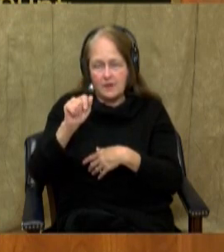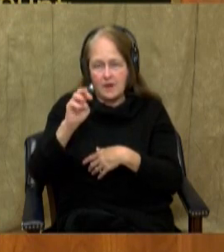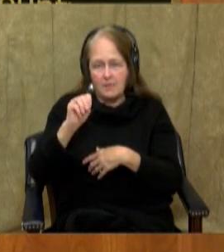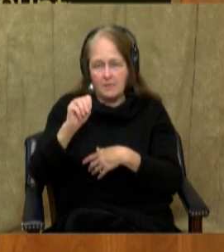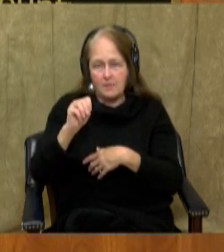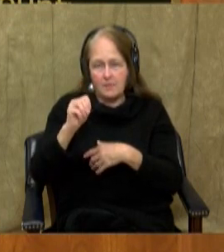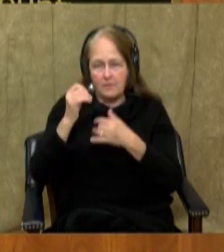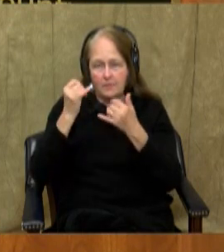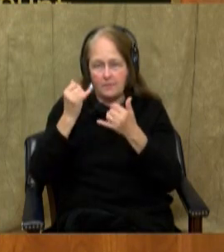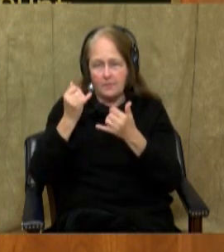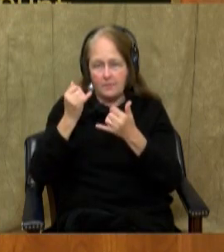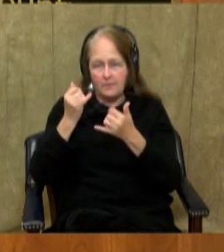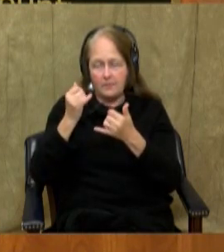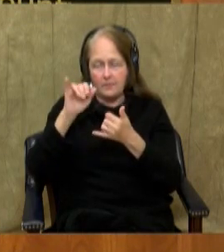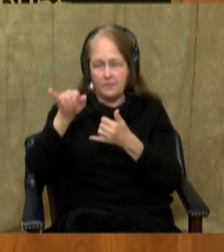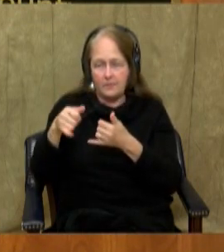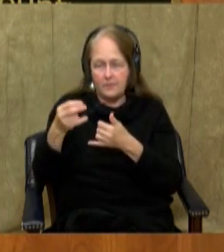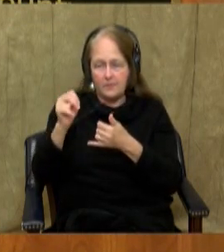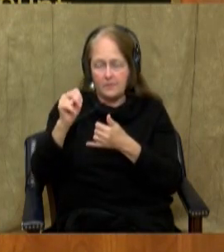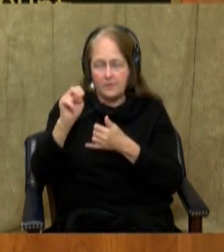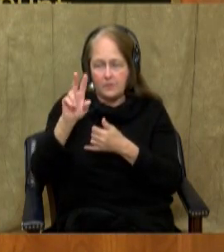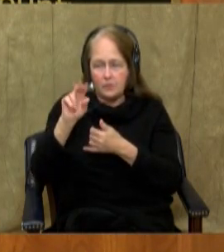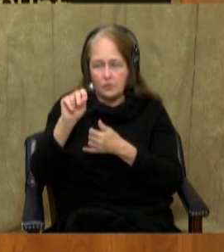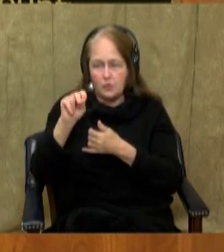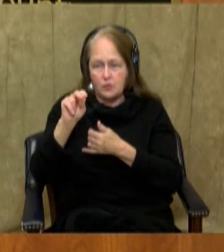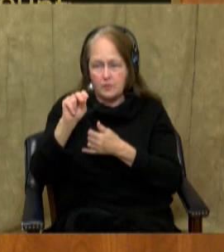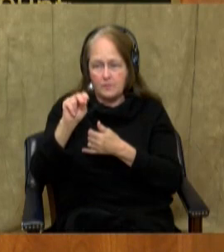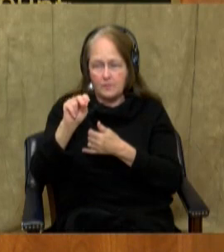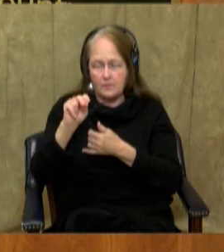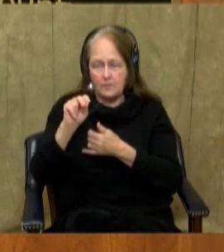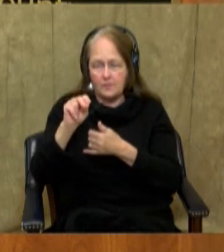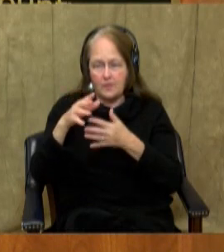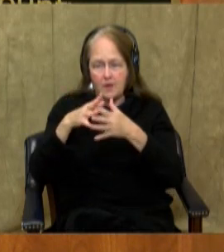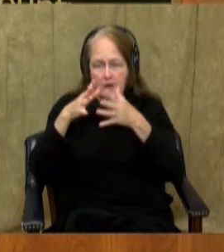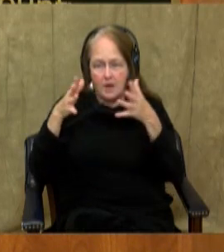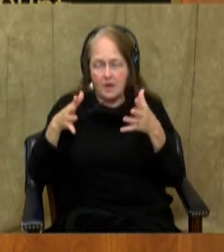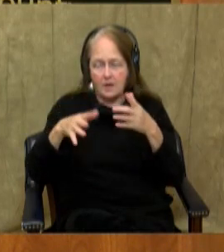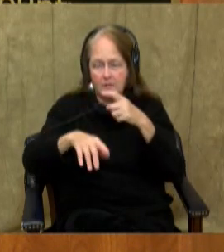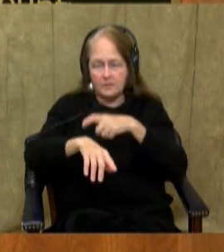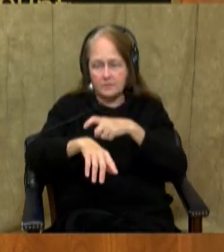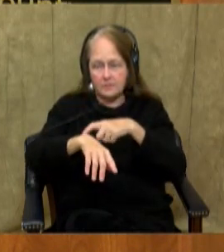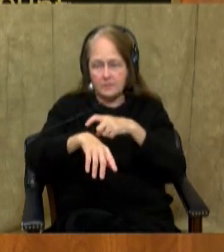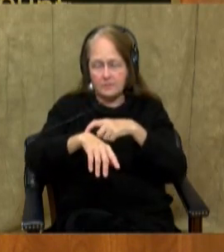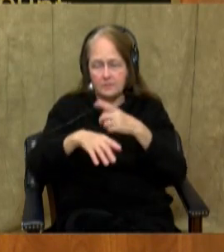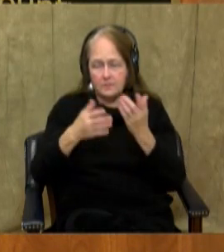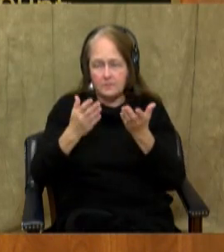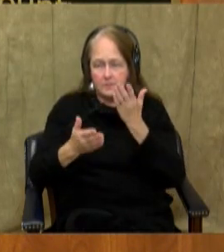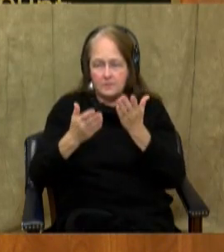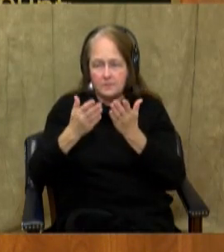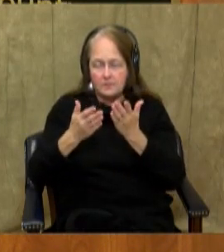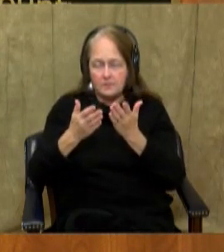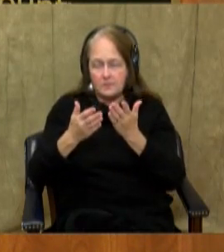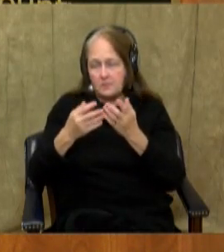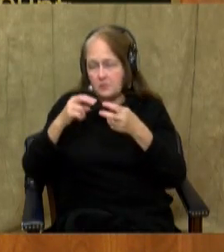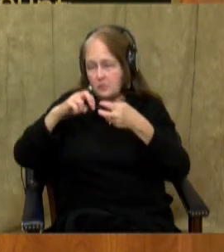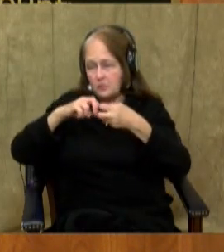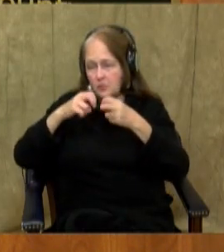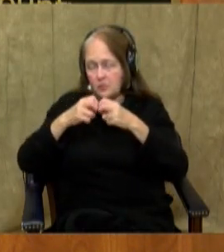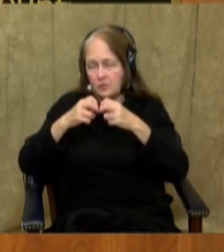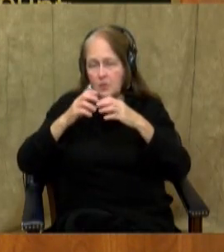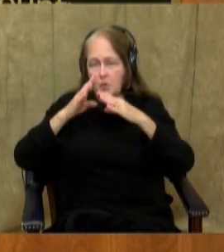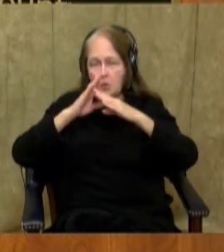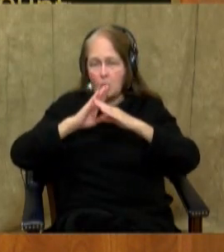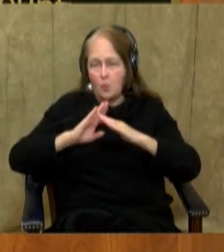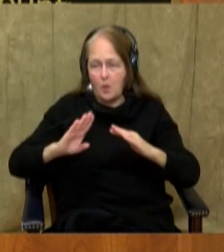All right, now on January 30th, a lot of times there might have been a ceasefire on this